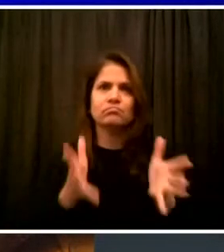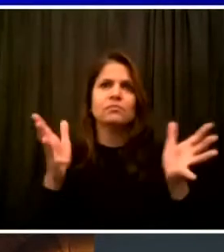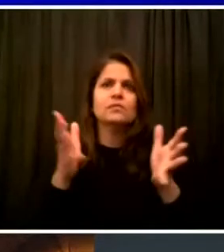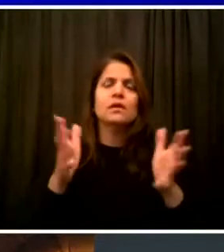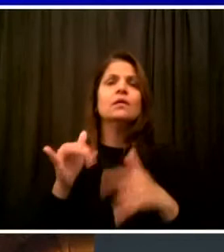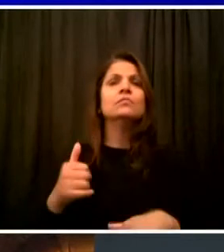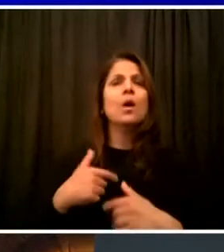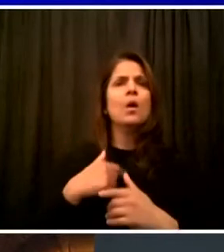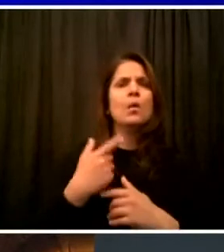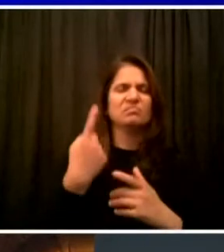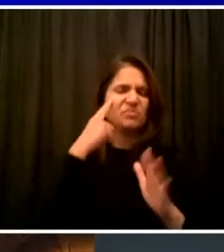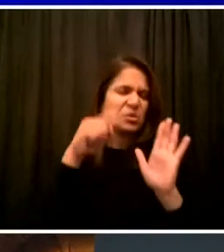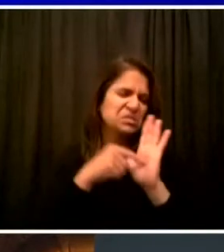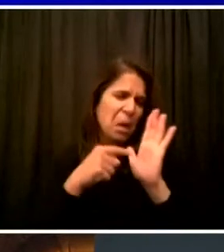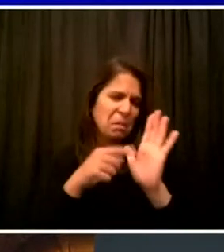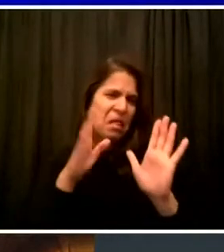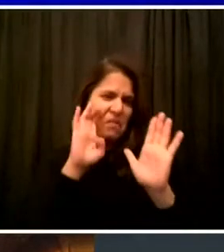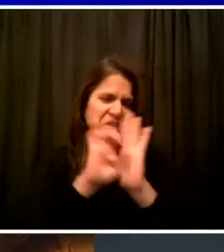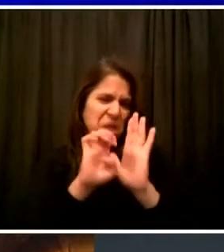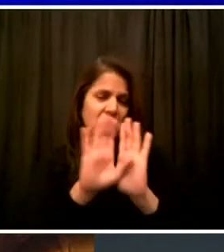since basically the beginning of this year,